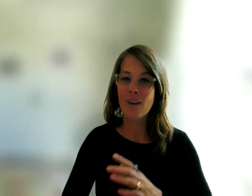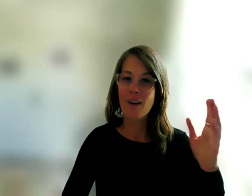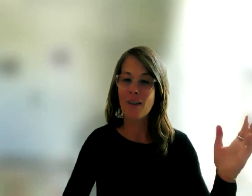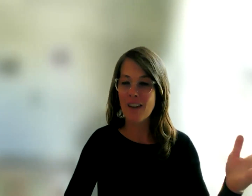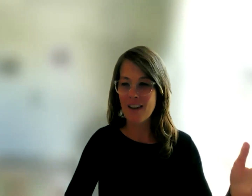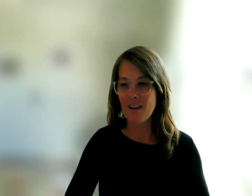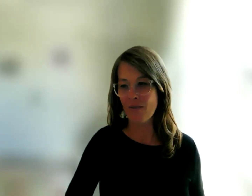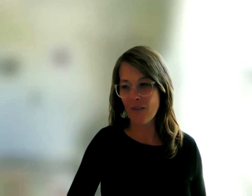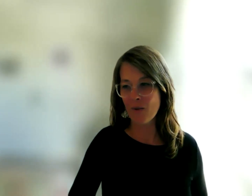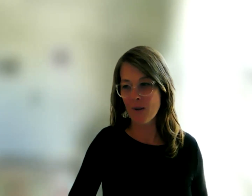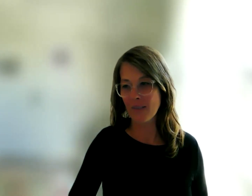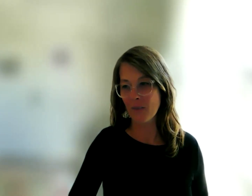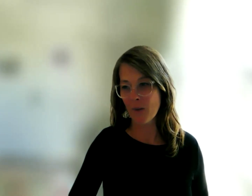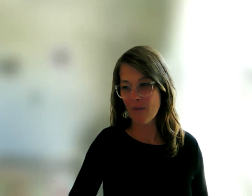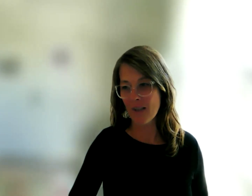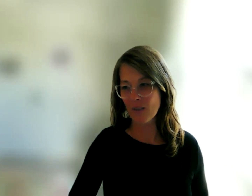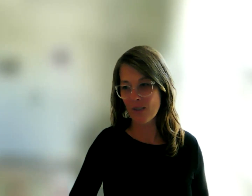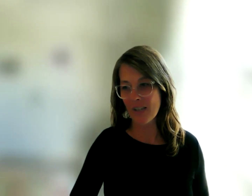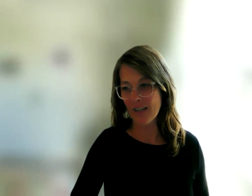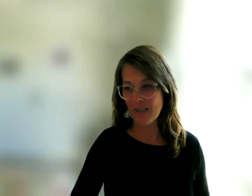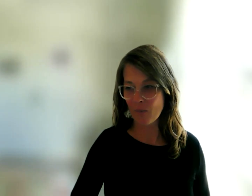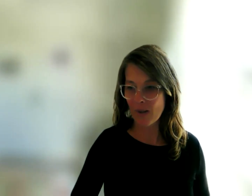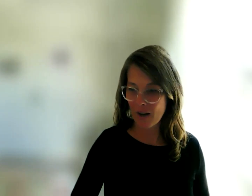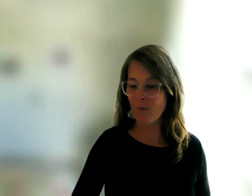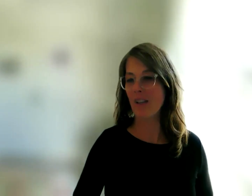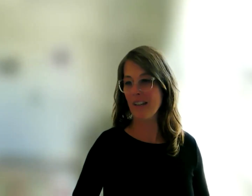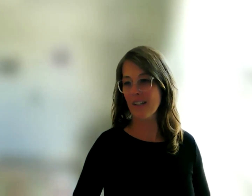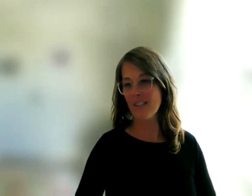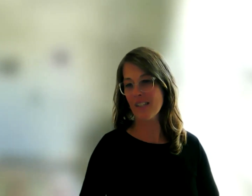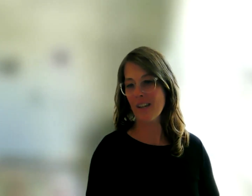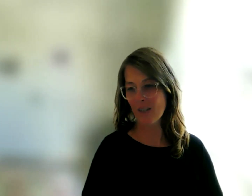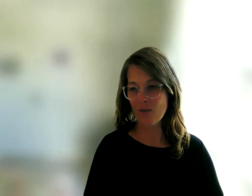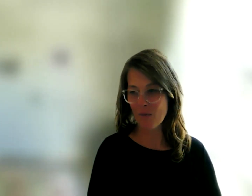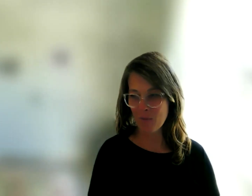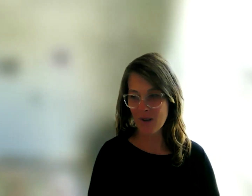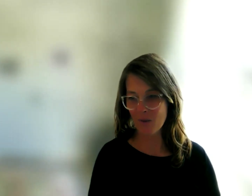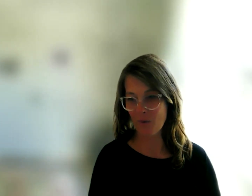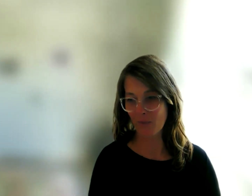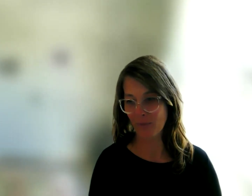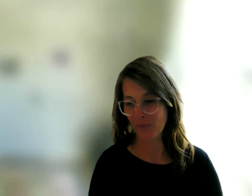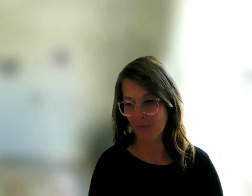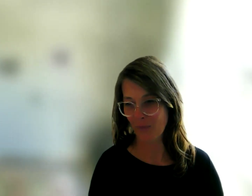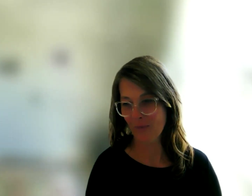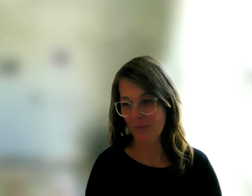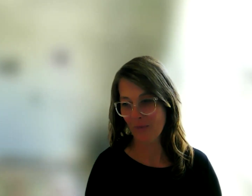inclusive care for everyone, whatever that looks like, is what I would like to see. Laura, what about you?